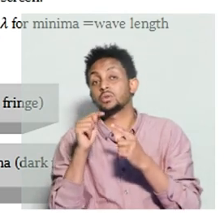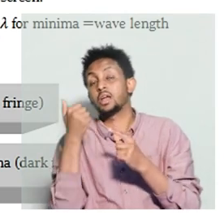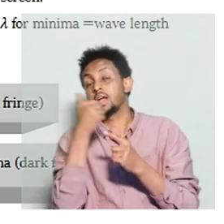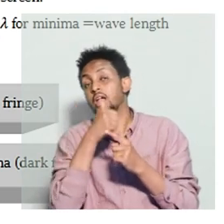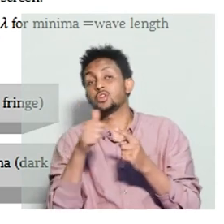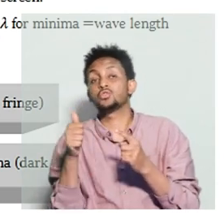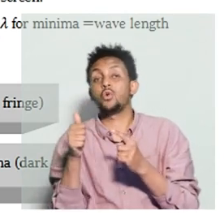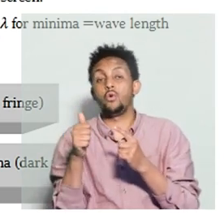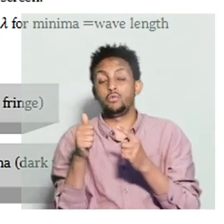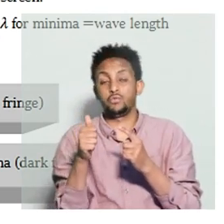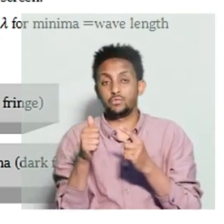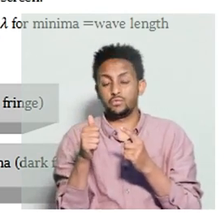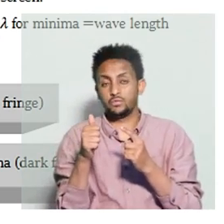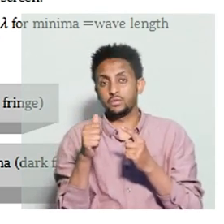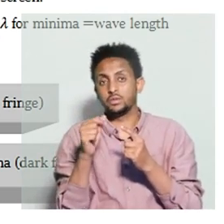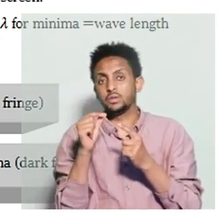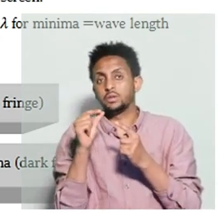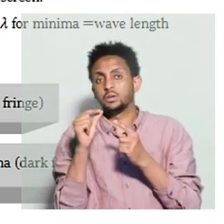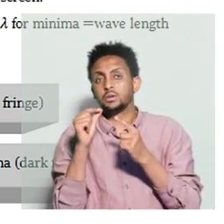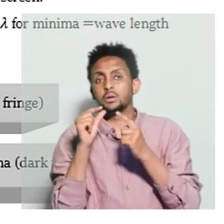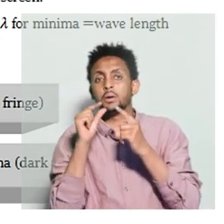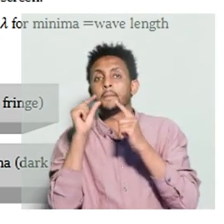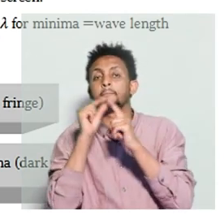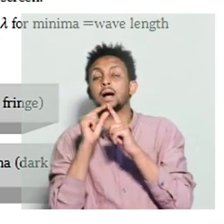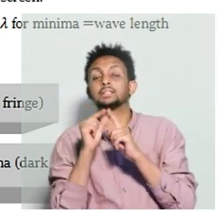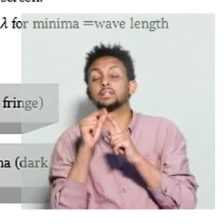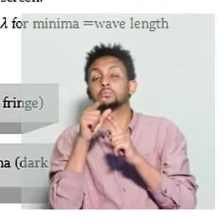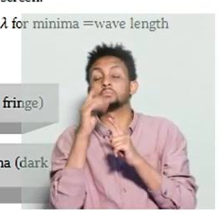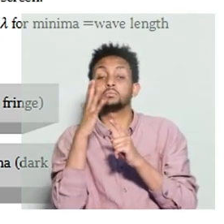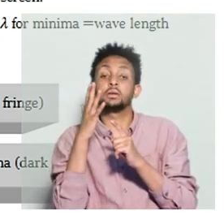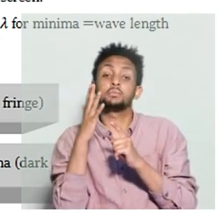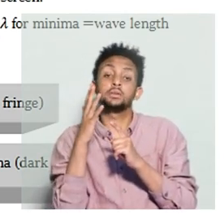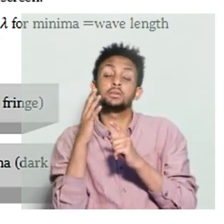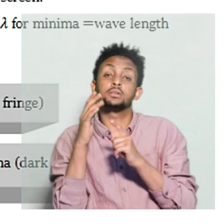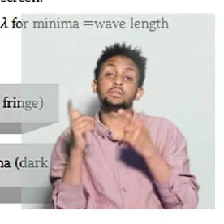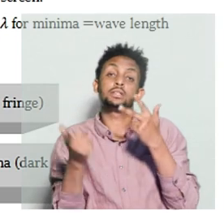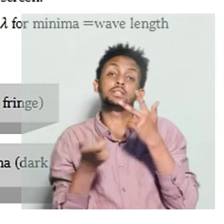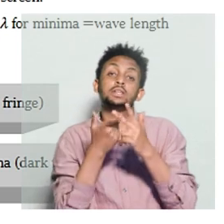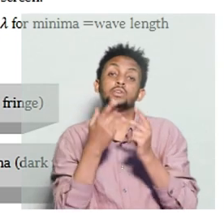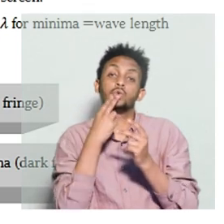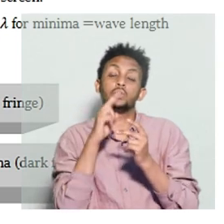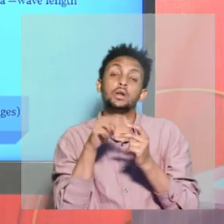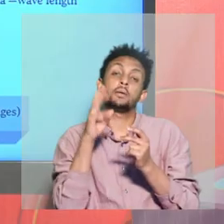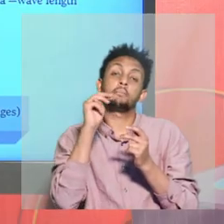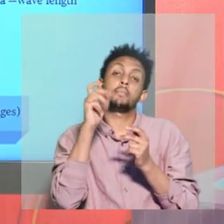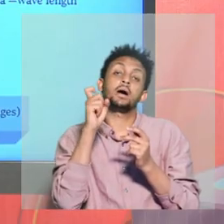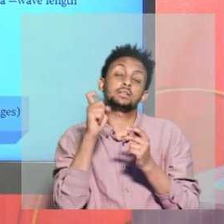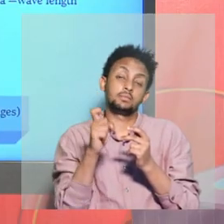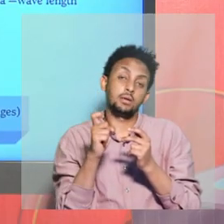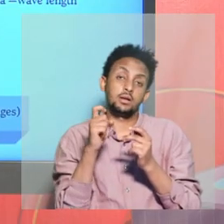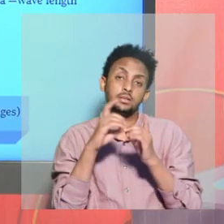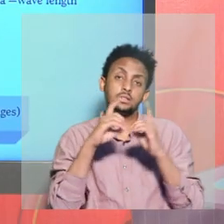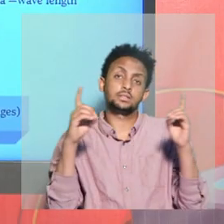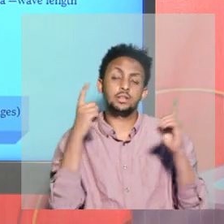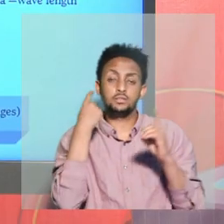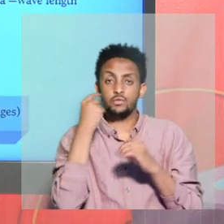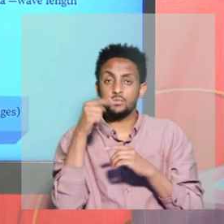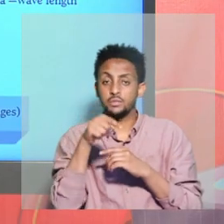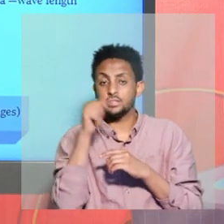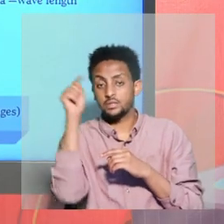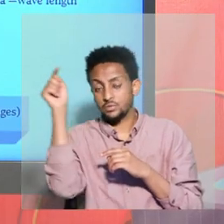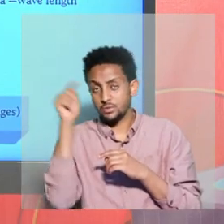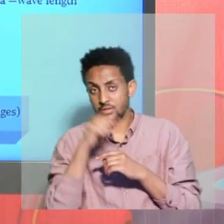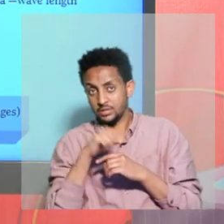any of the pattern, for example, here, you might have the third order maximum. Therefore, the distance from this to